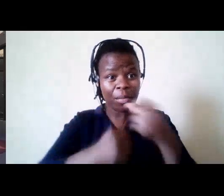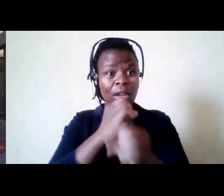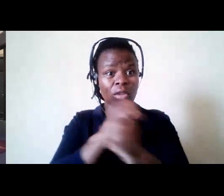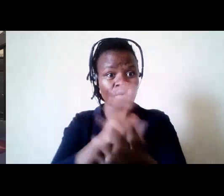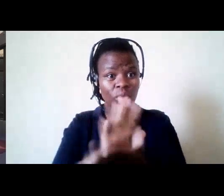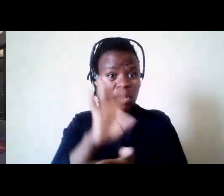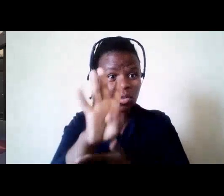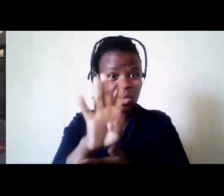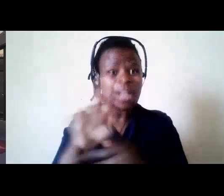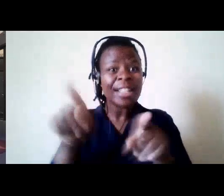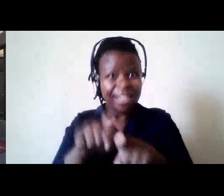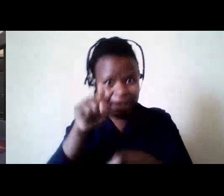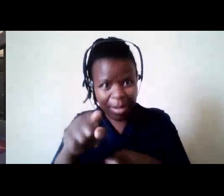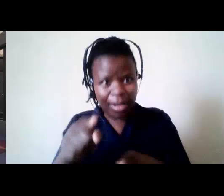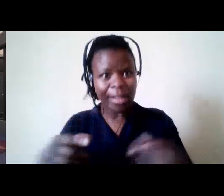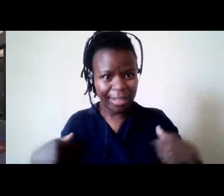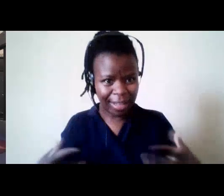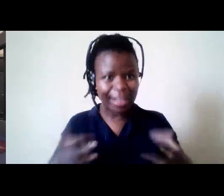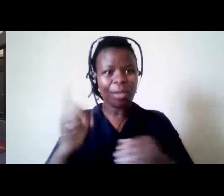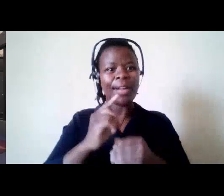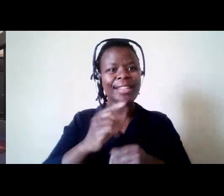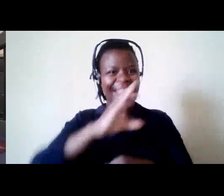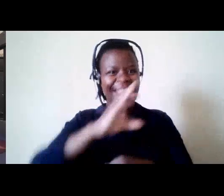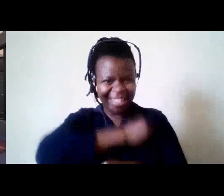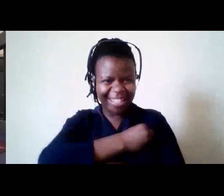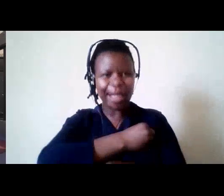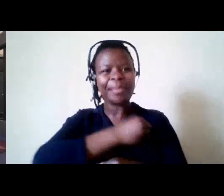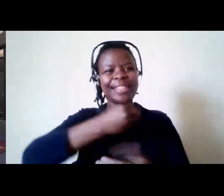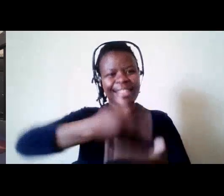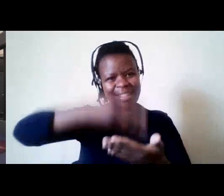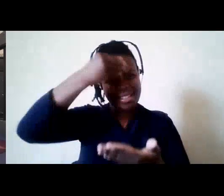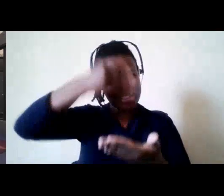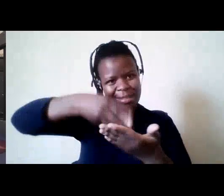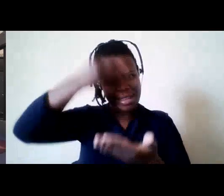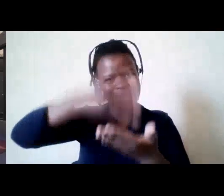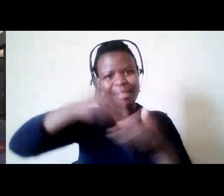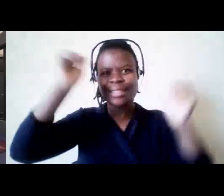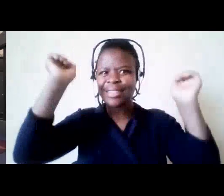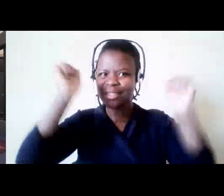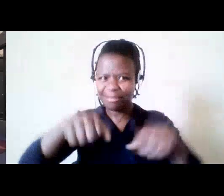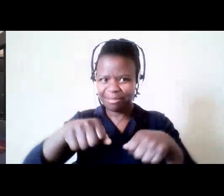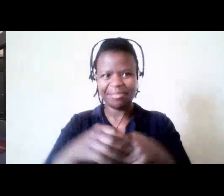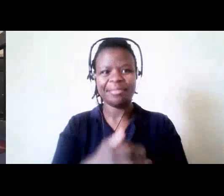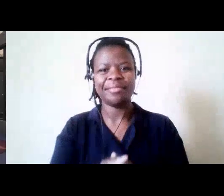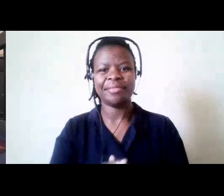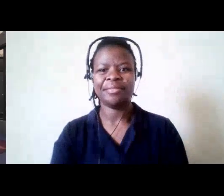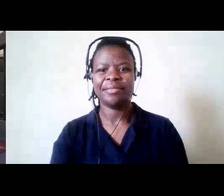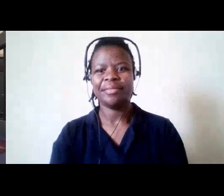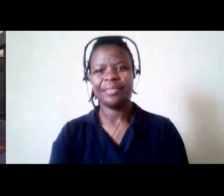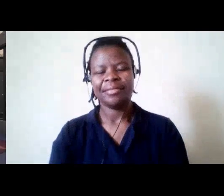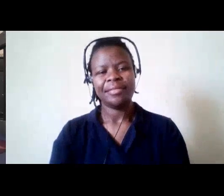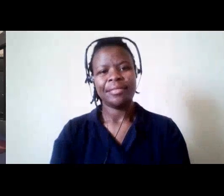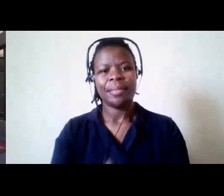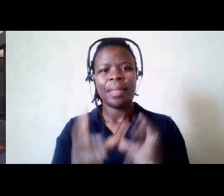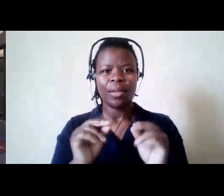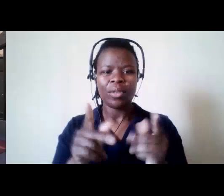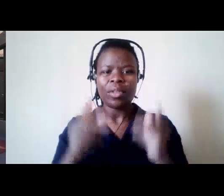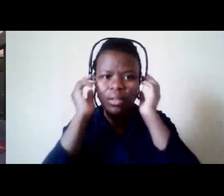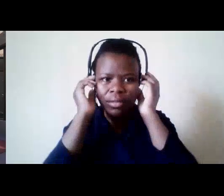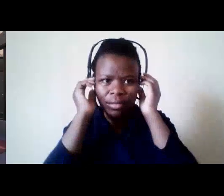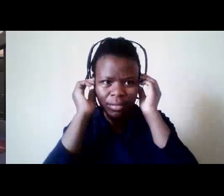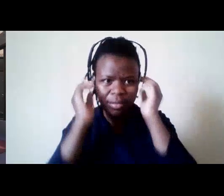Disability Studies. 7 years. 7 years. My goodness. So more than a decade I've known